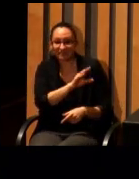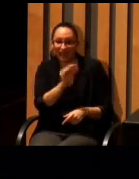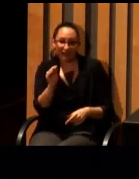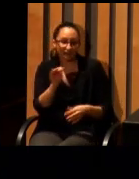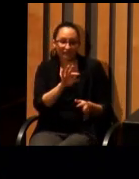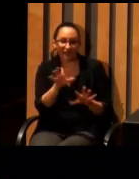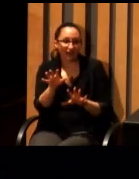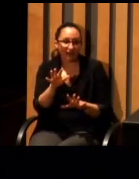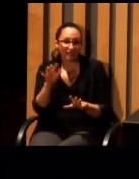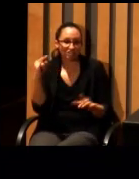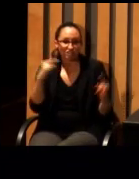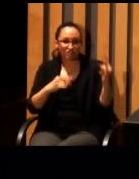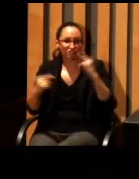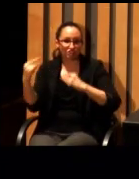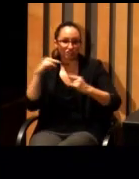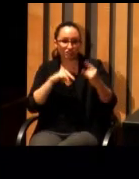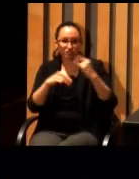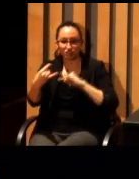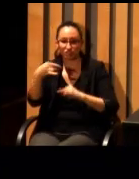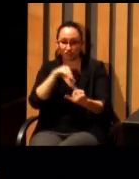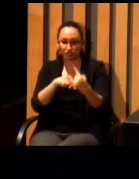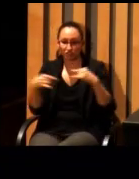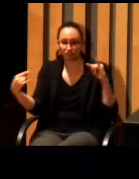Korean man in the most despicable,